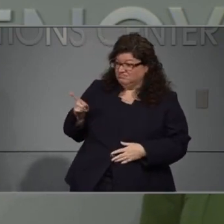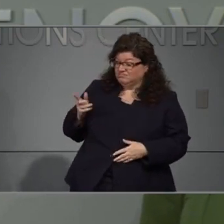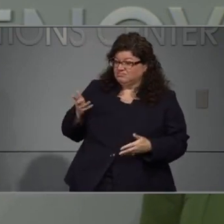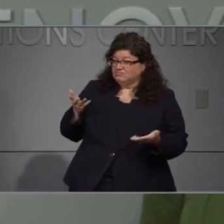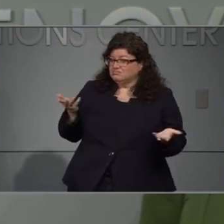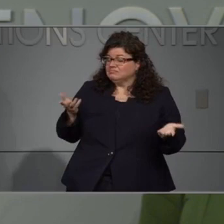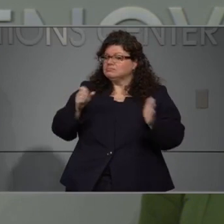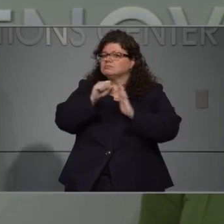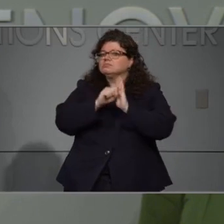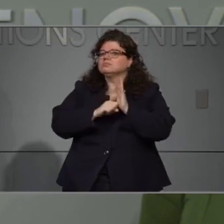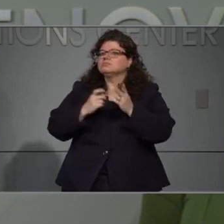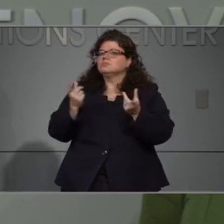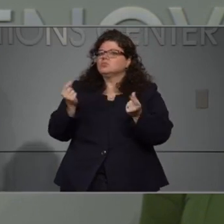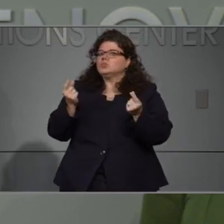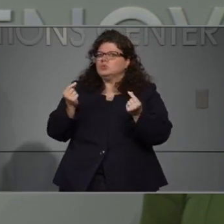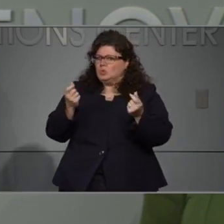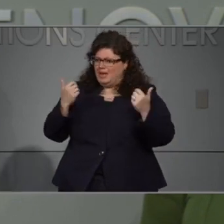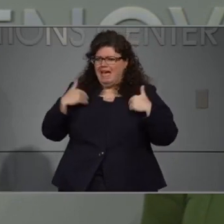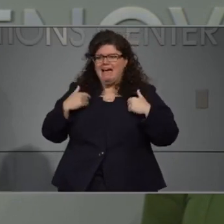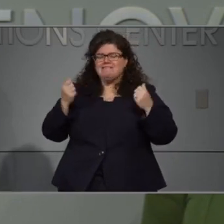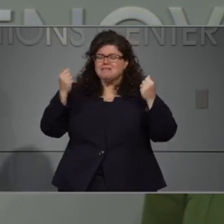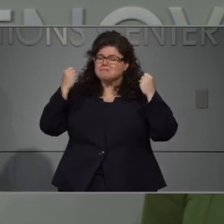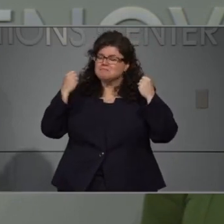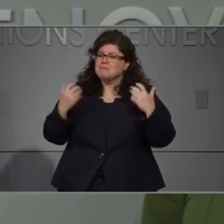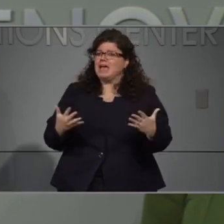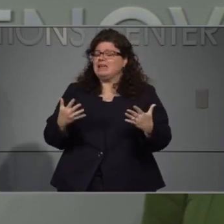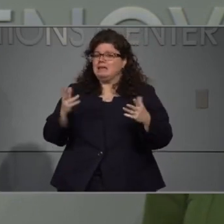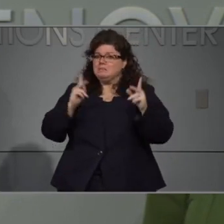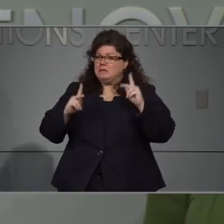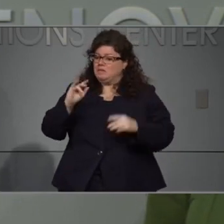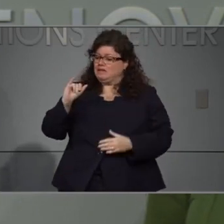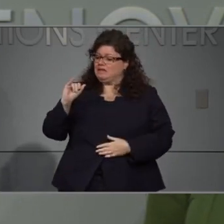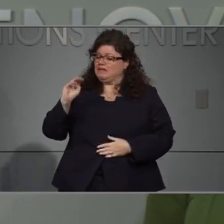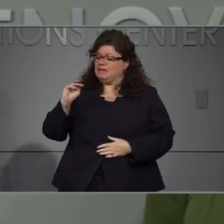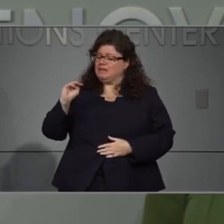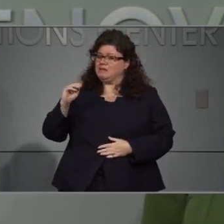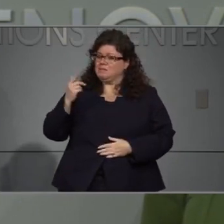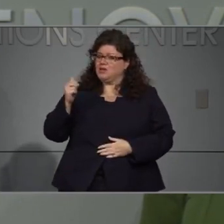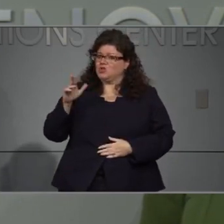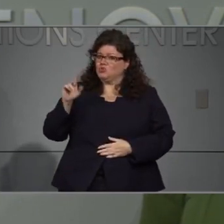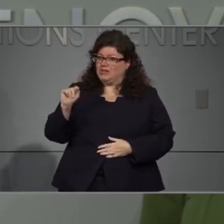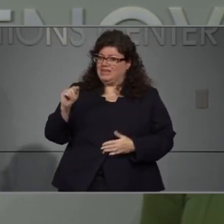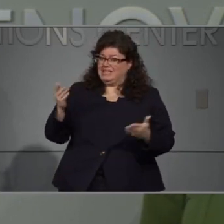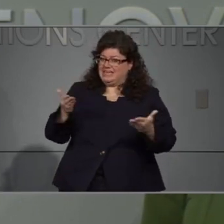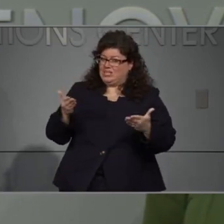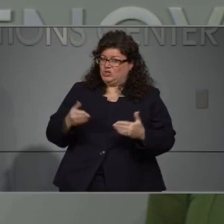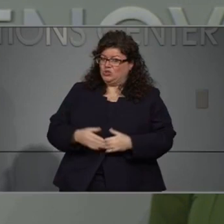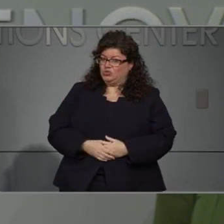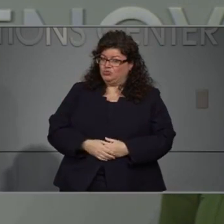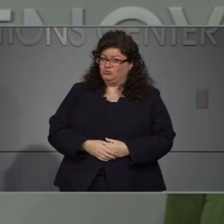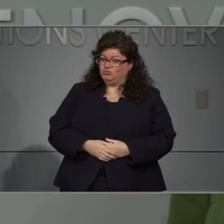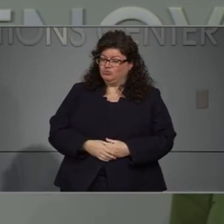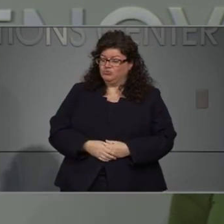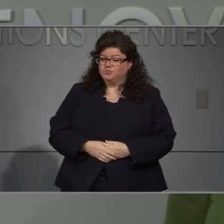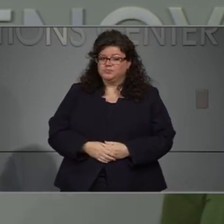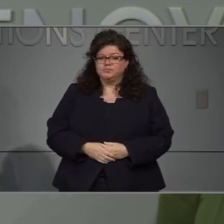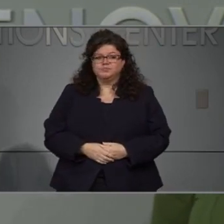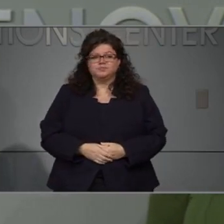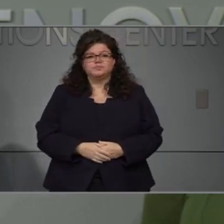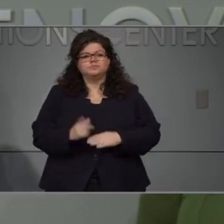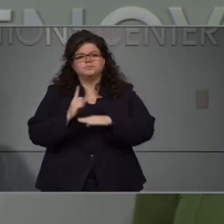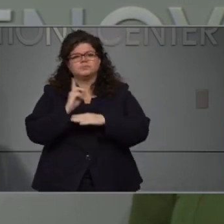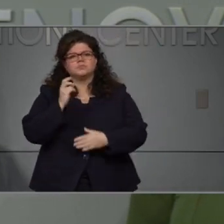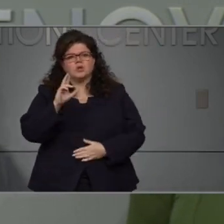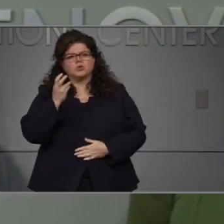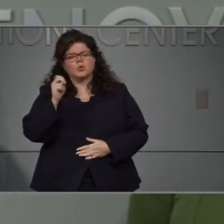has for thousands of immigrants in such a dramatic situation right now? Daniel, I'm so glad you brought up this